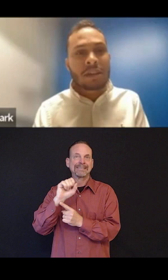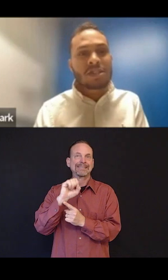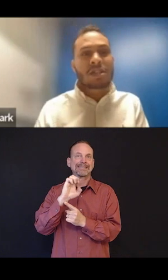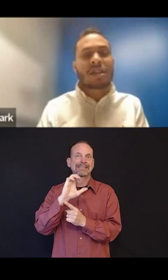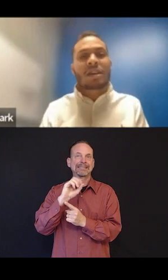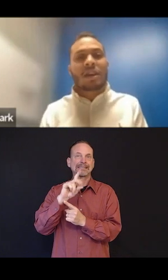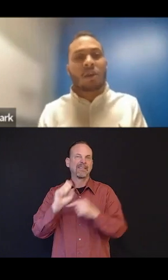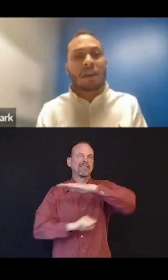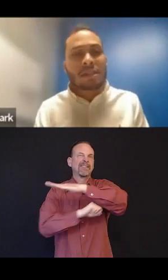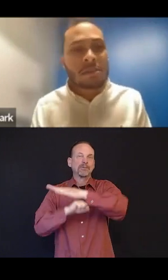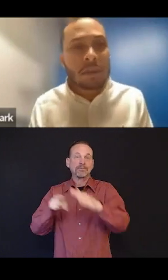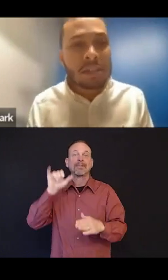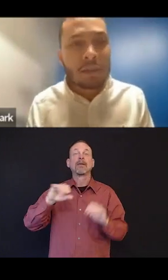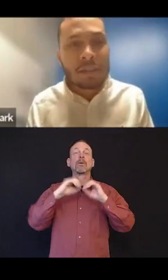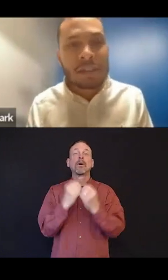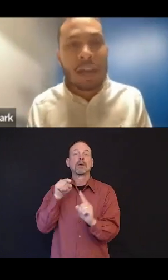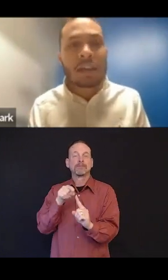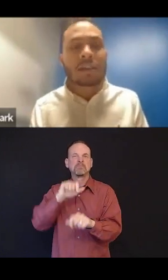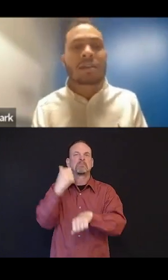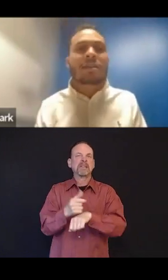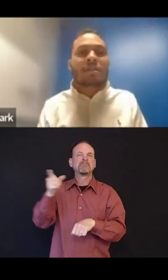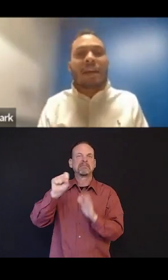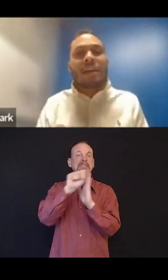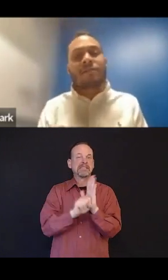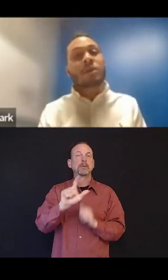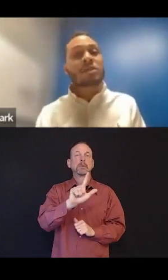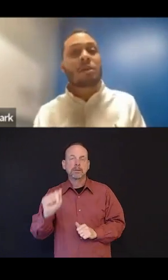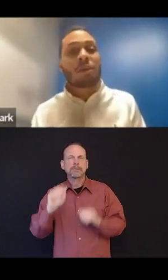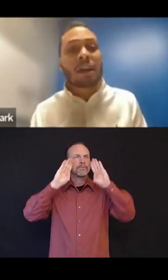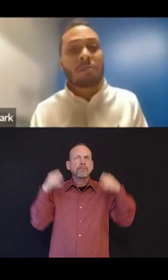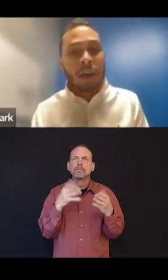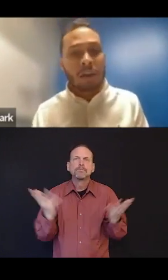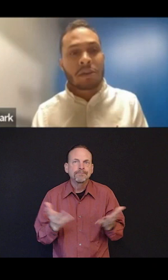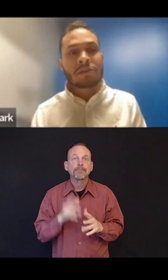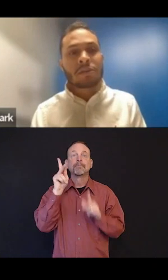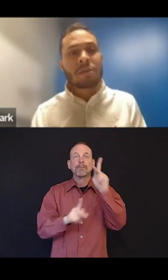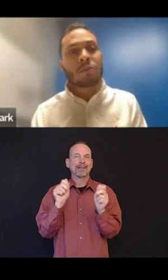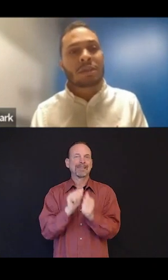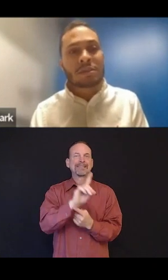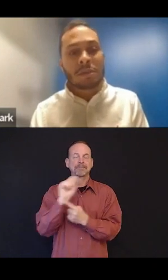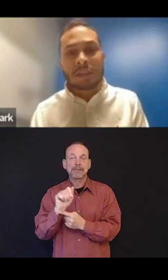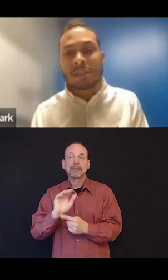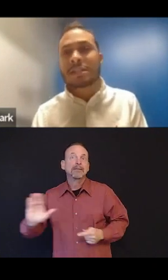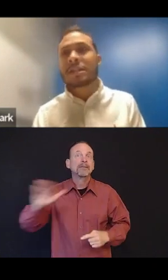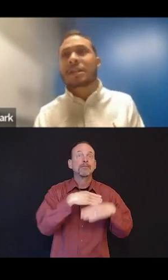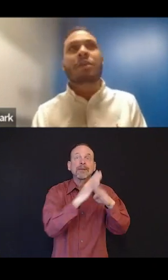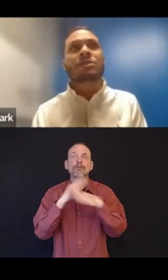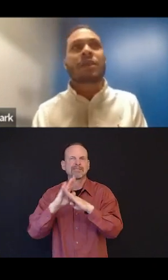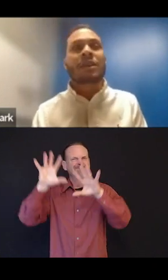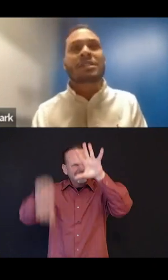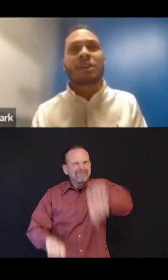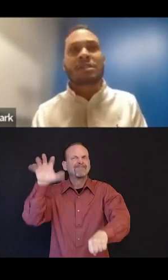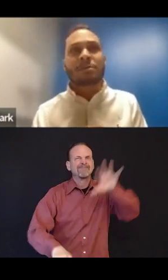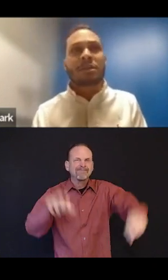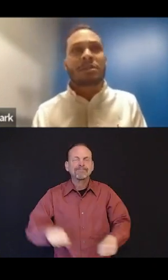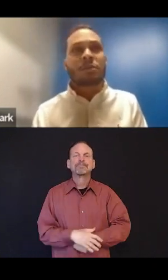Second Foundation, an organization based in Louisiana that focuses on breaking barriers for people with disabilities. It was